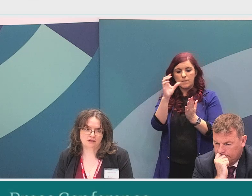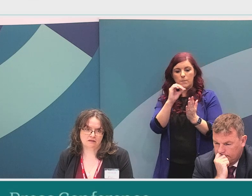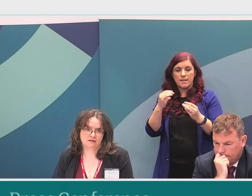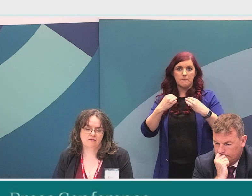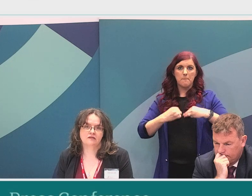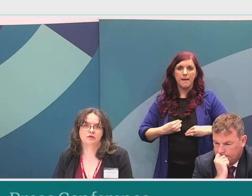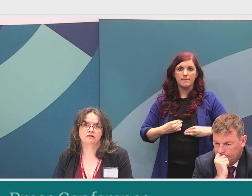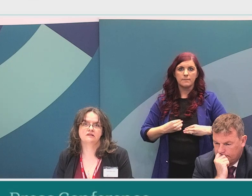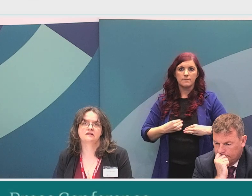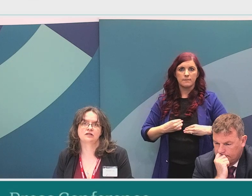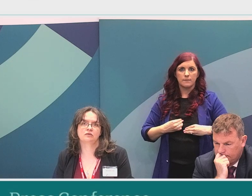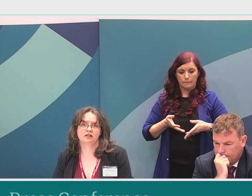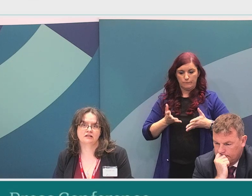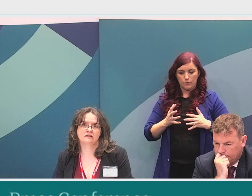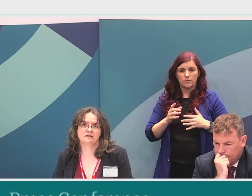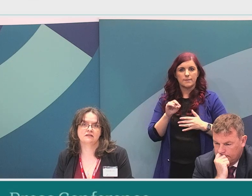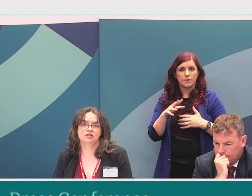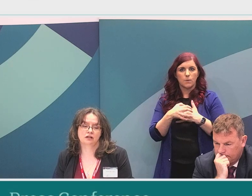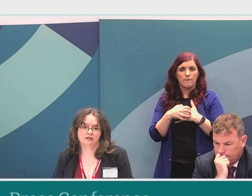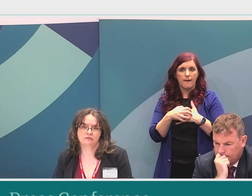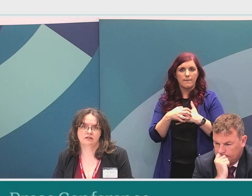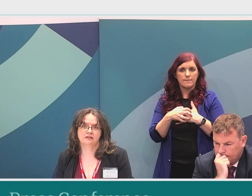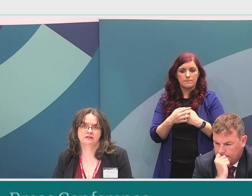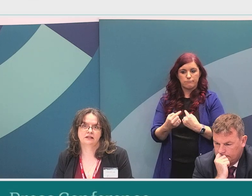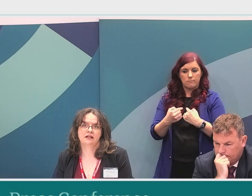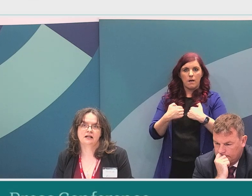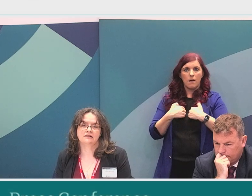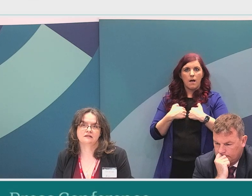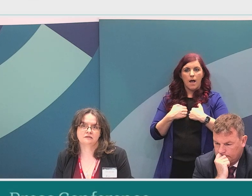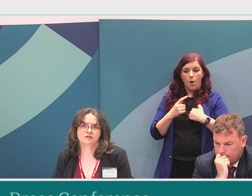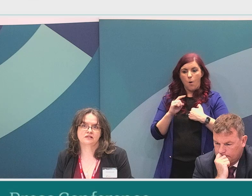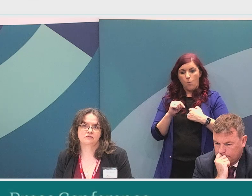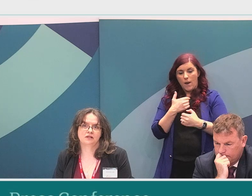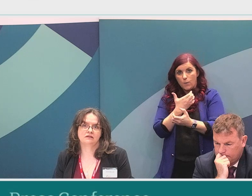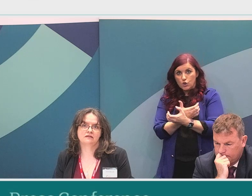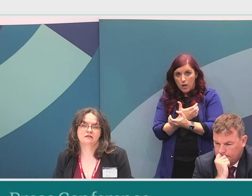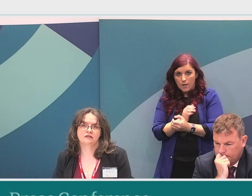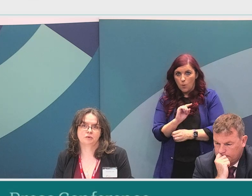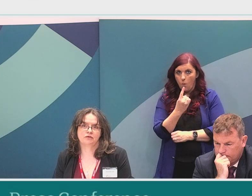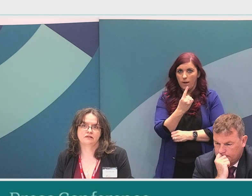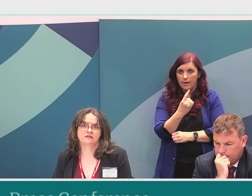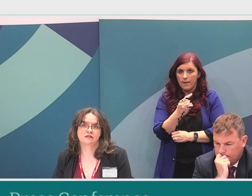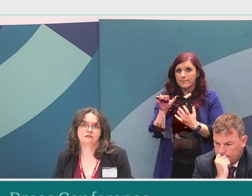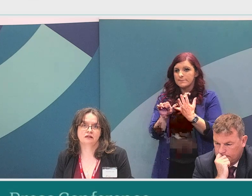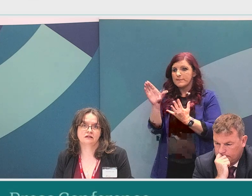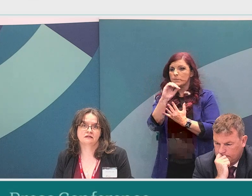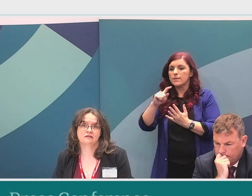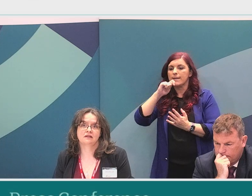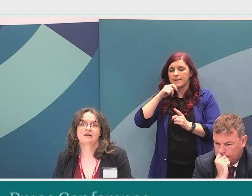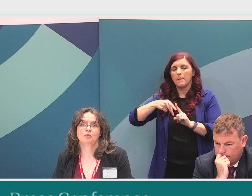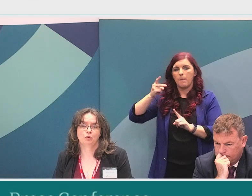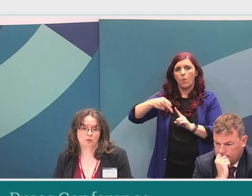of males have experienced sexual violence as a child only. And 6% of males have experienced sexual